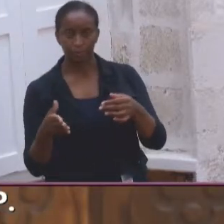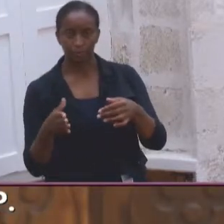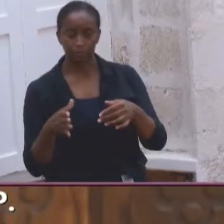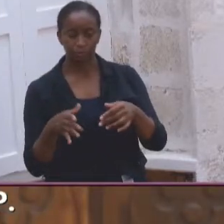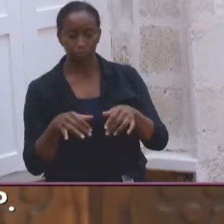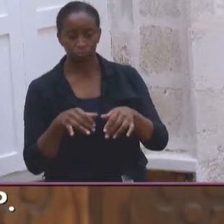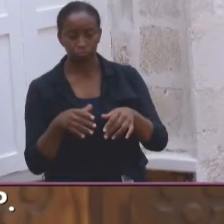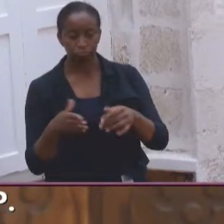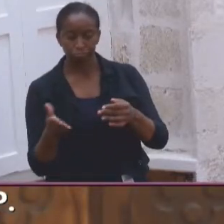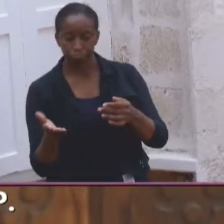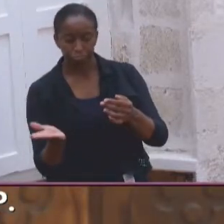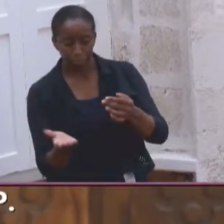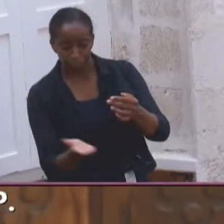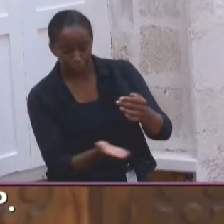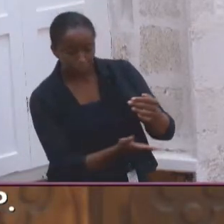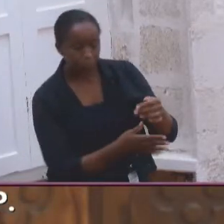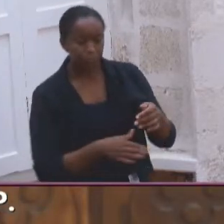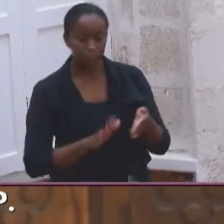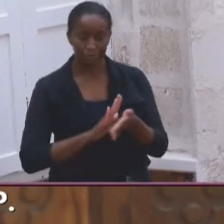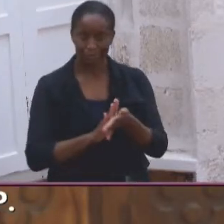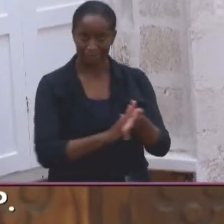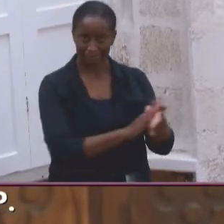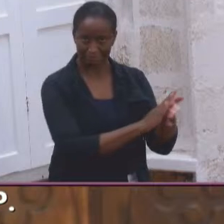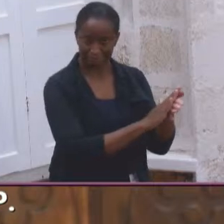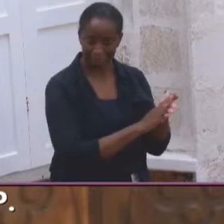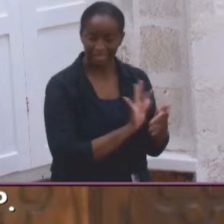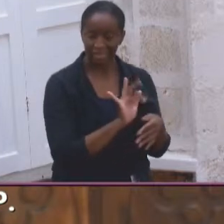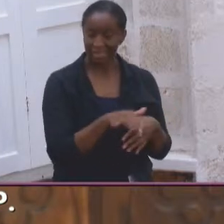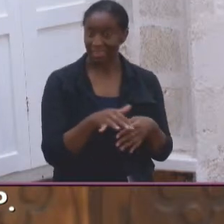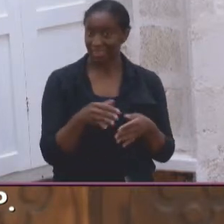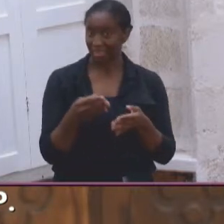bill, and provision is made for that in this Act.